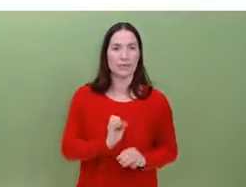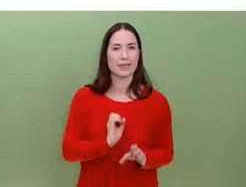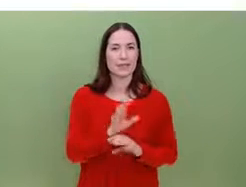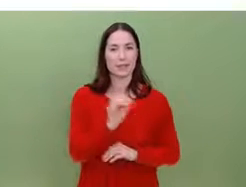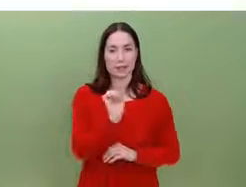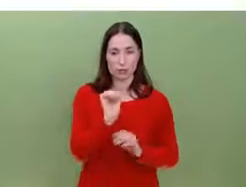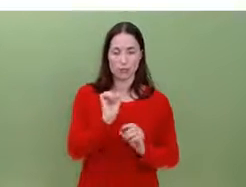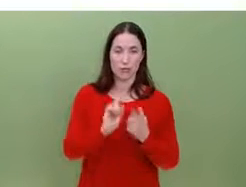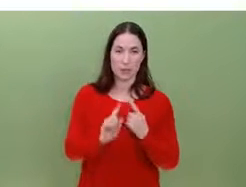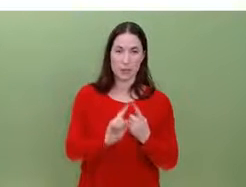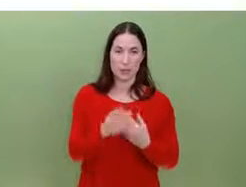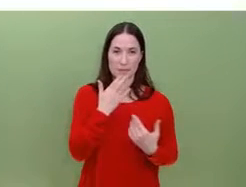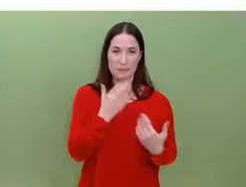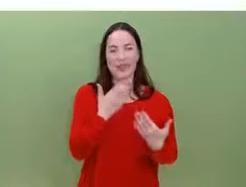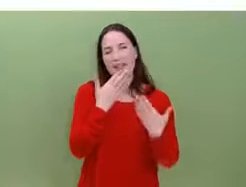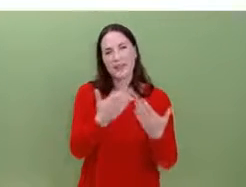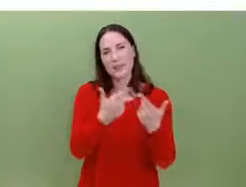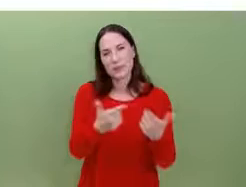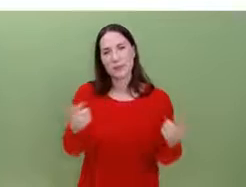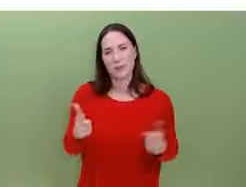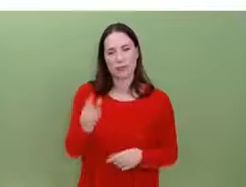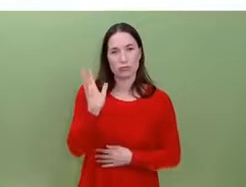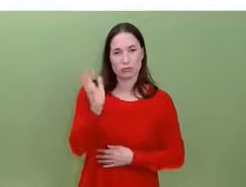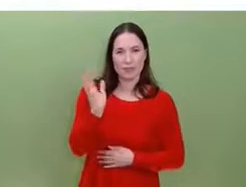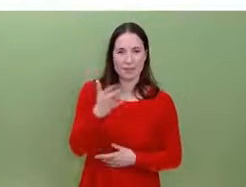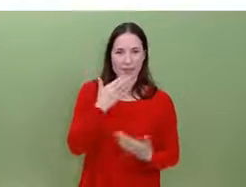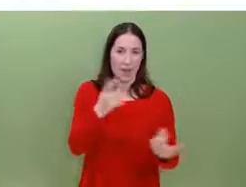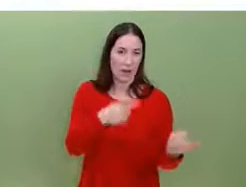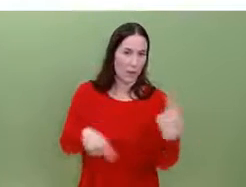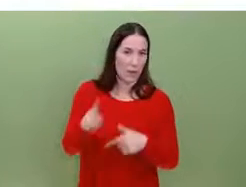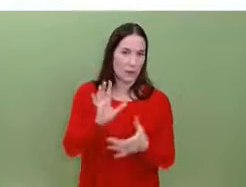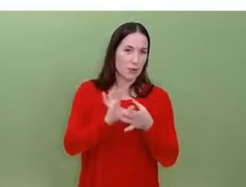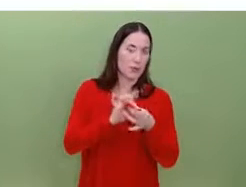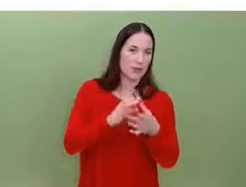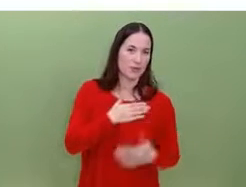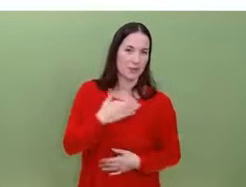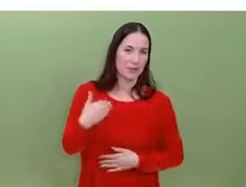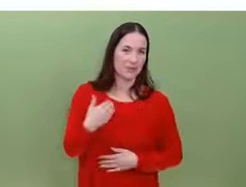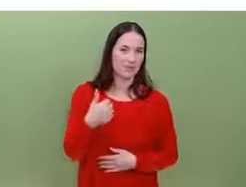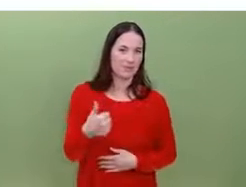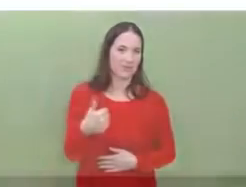responses. So thanks again to the presenters, and thanks everyone else for joining us this morning.